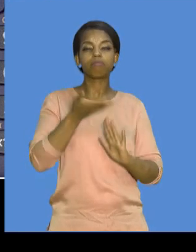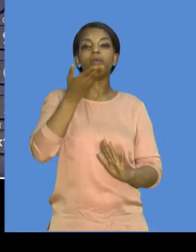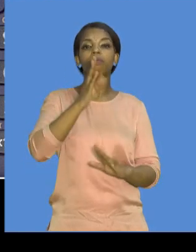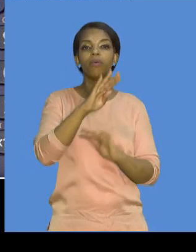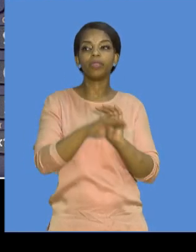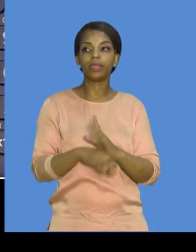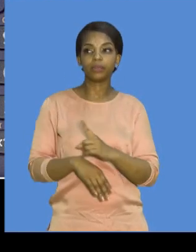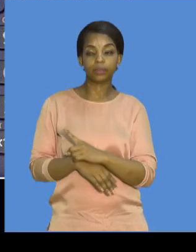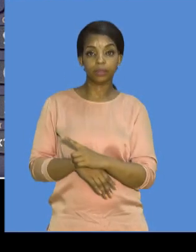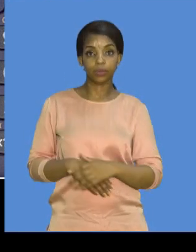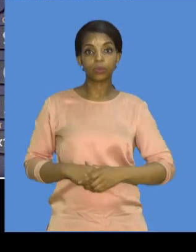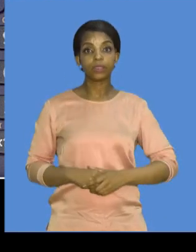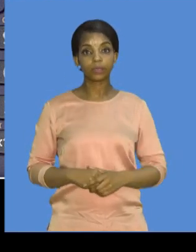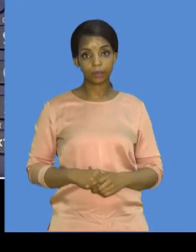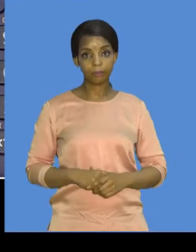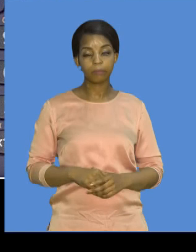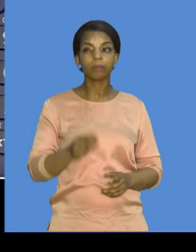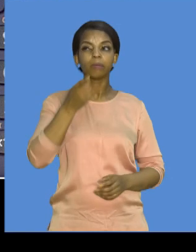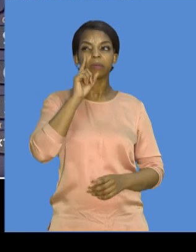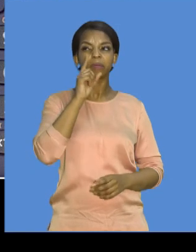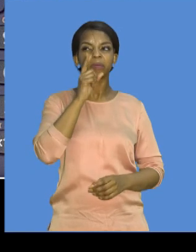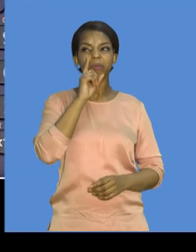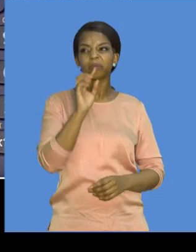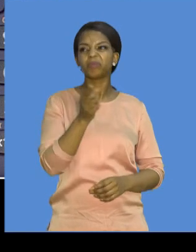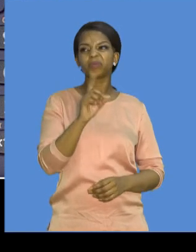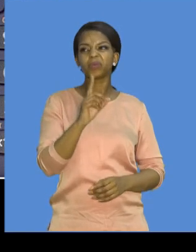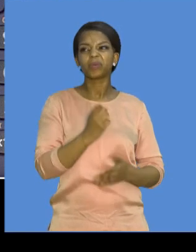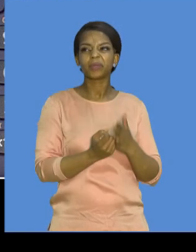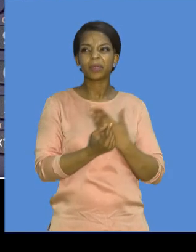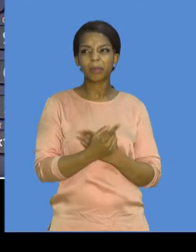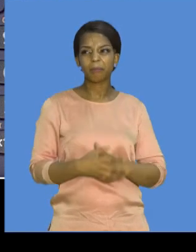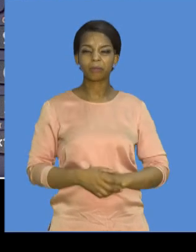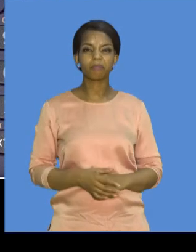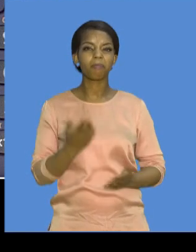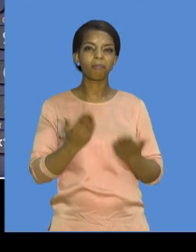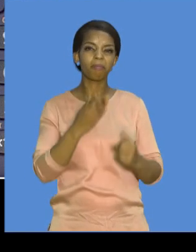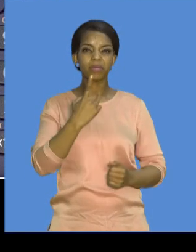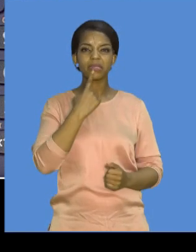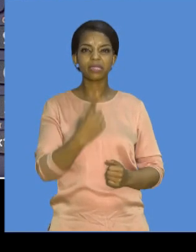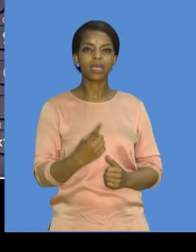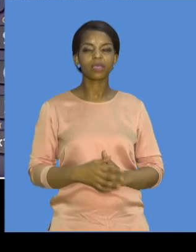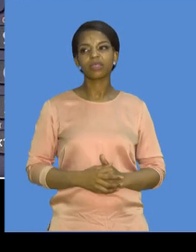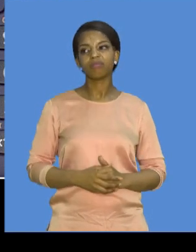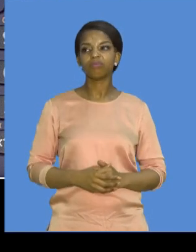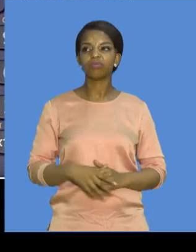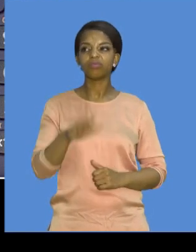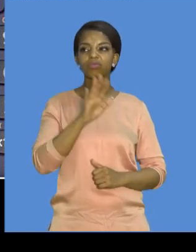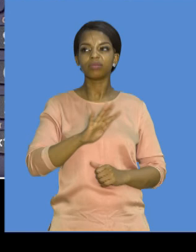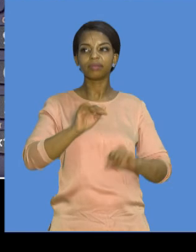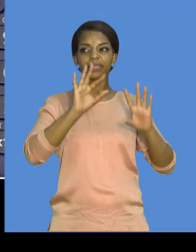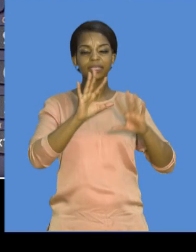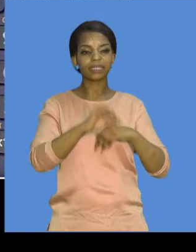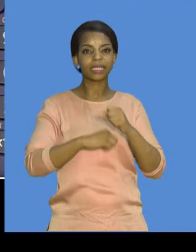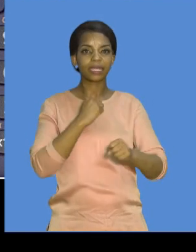to what this is. So maybe let's look at what is it that I mean there. So if maybe they left this for, let's say, 10